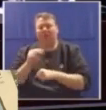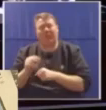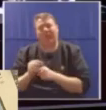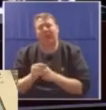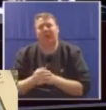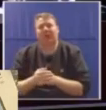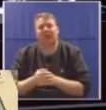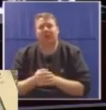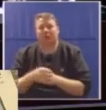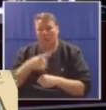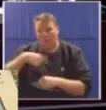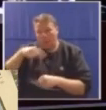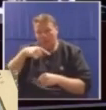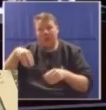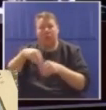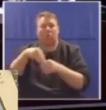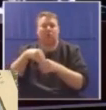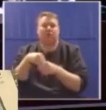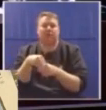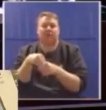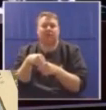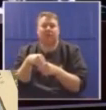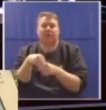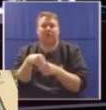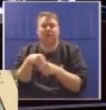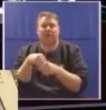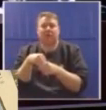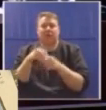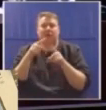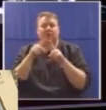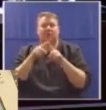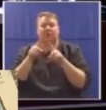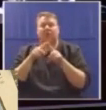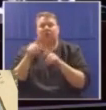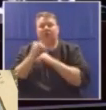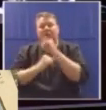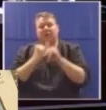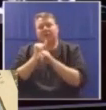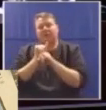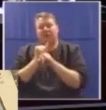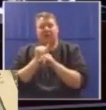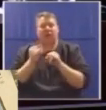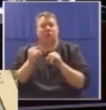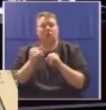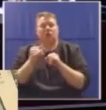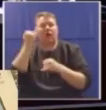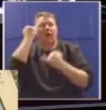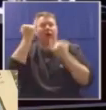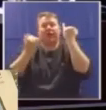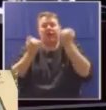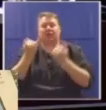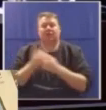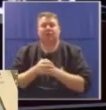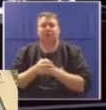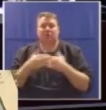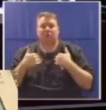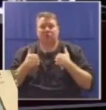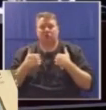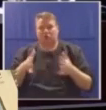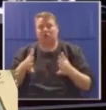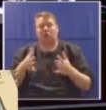We are a participant in various international initiatives, starting from the